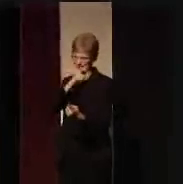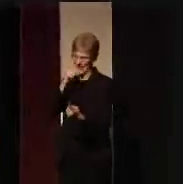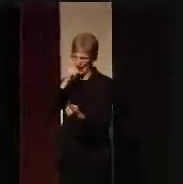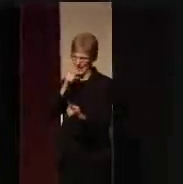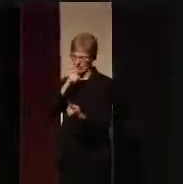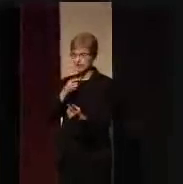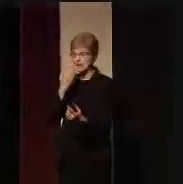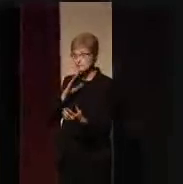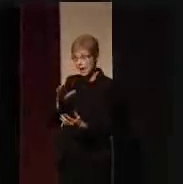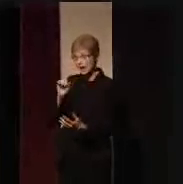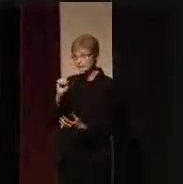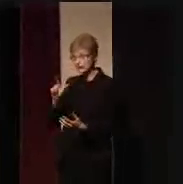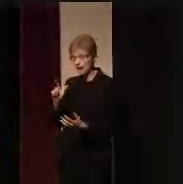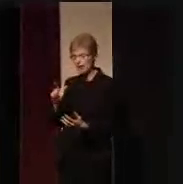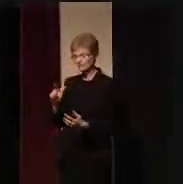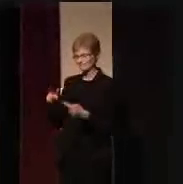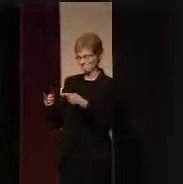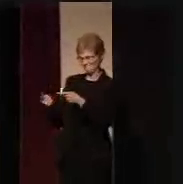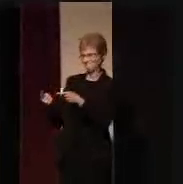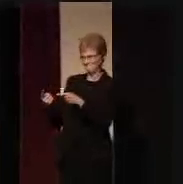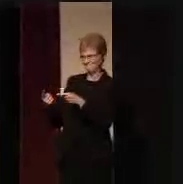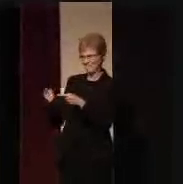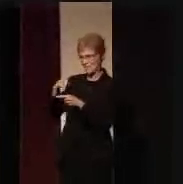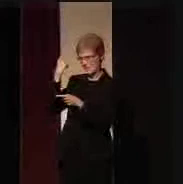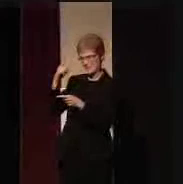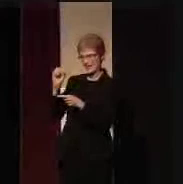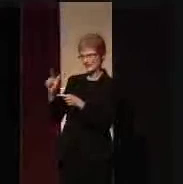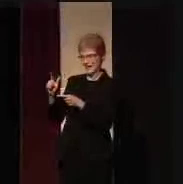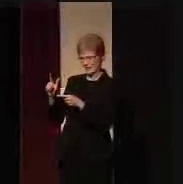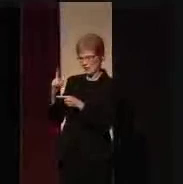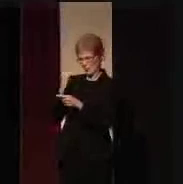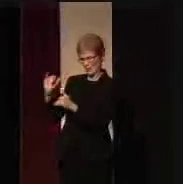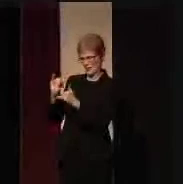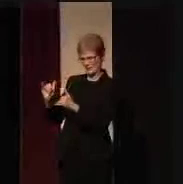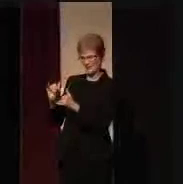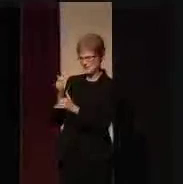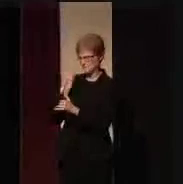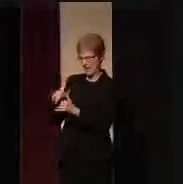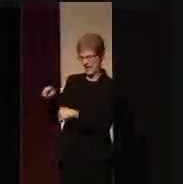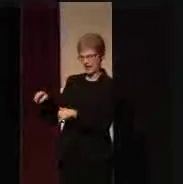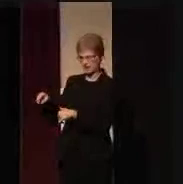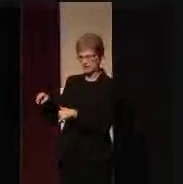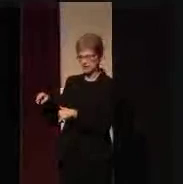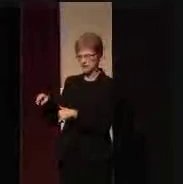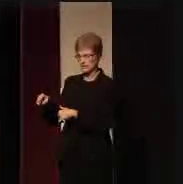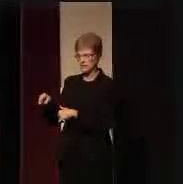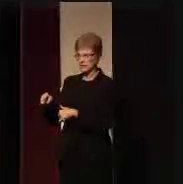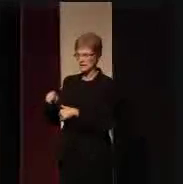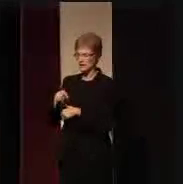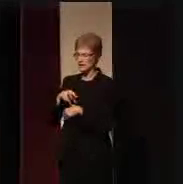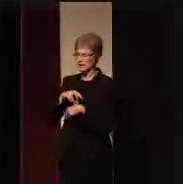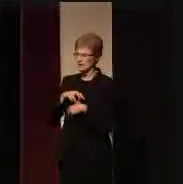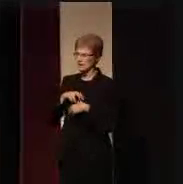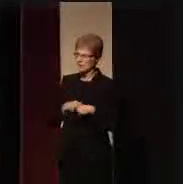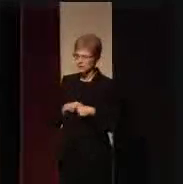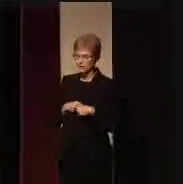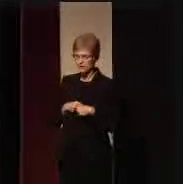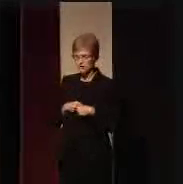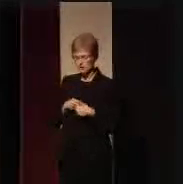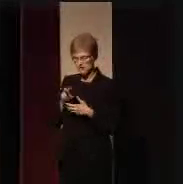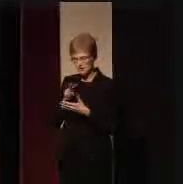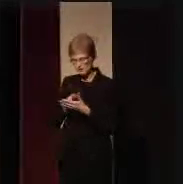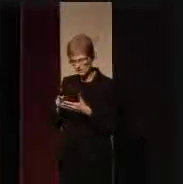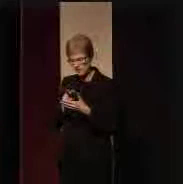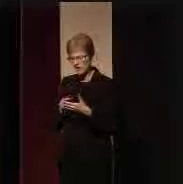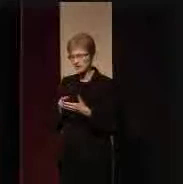is the bad doll? And they would point to the black doll, the one that looked just like them. You know, it was such a heartbreak, that study, and it led